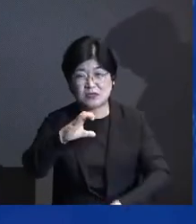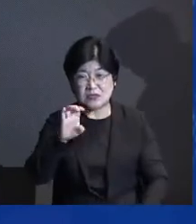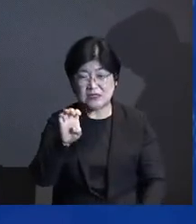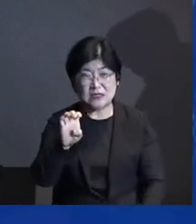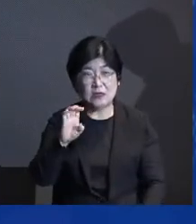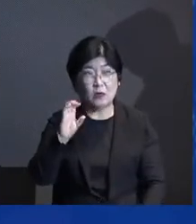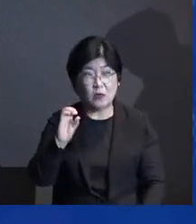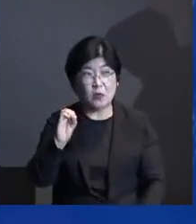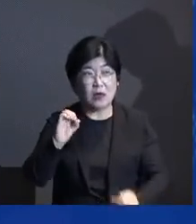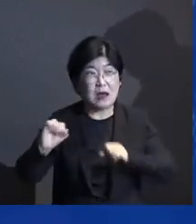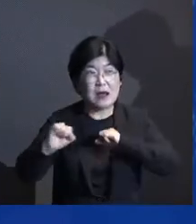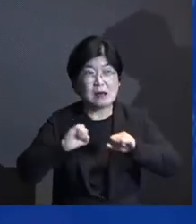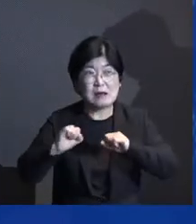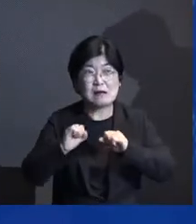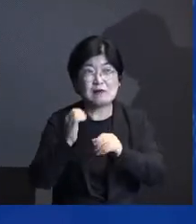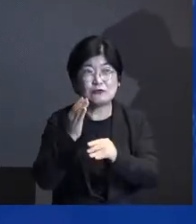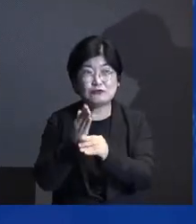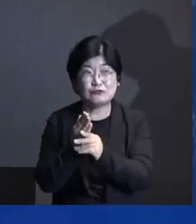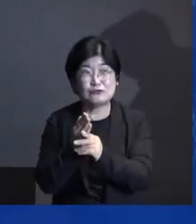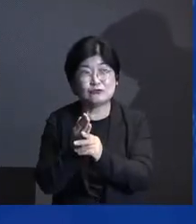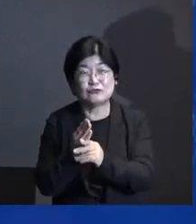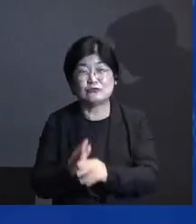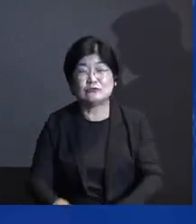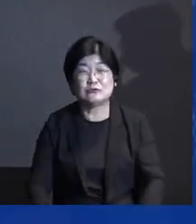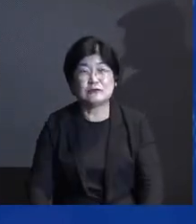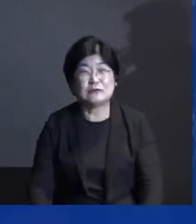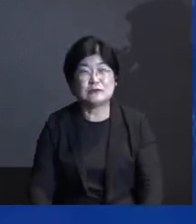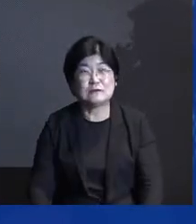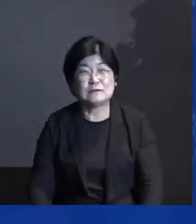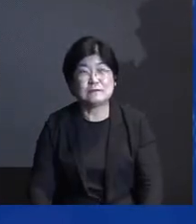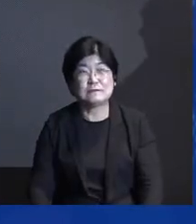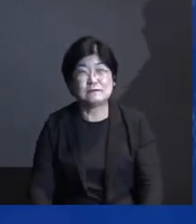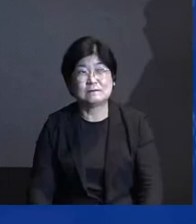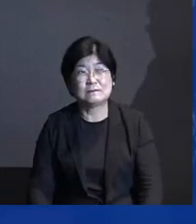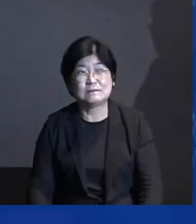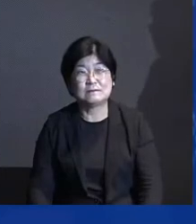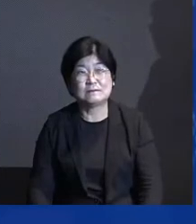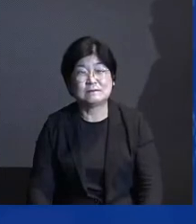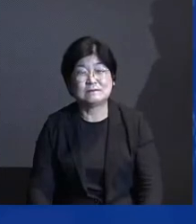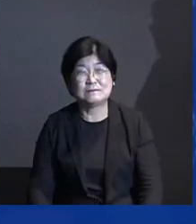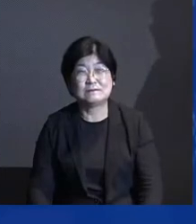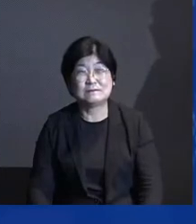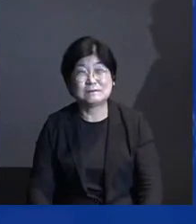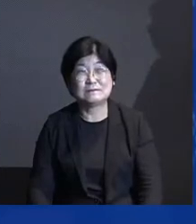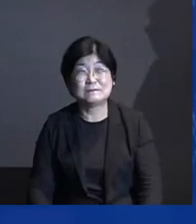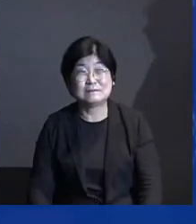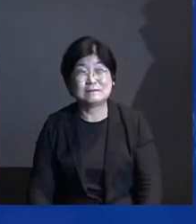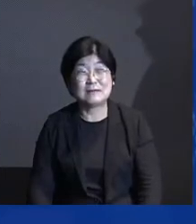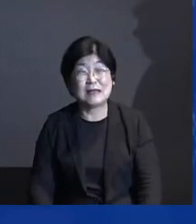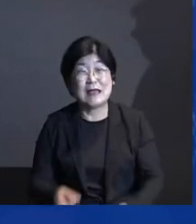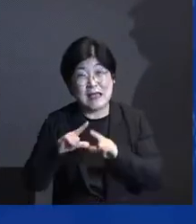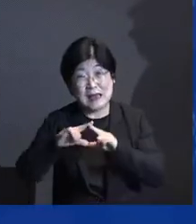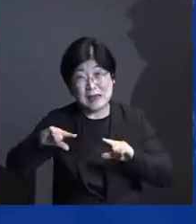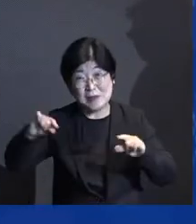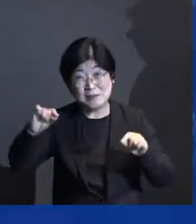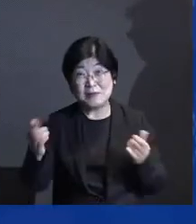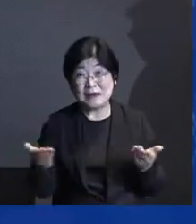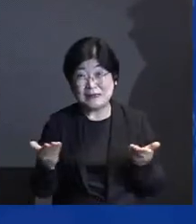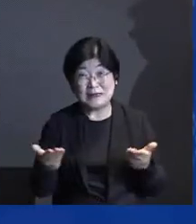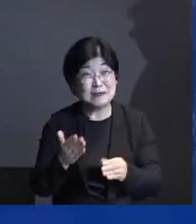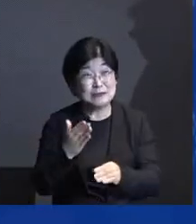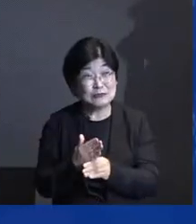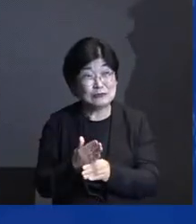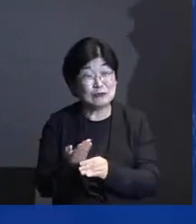company, and he has been working in Japan, but he also spent some year in